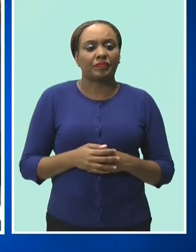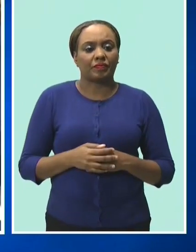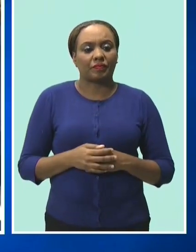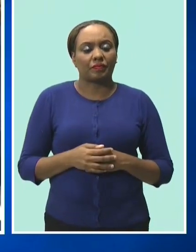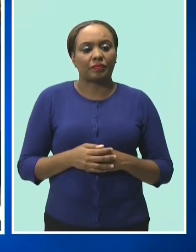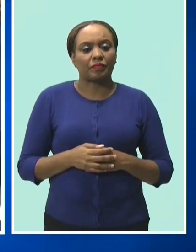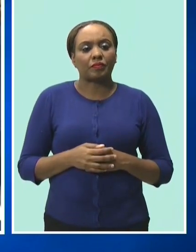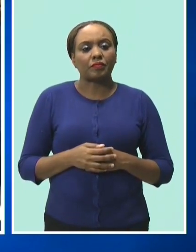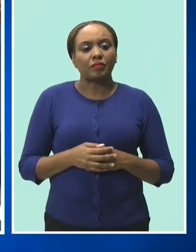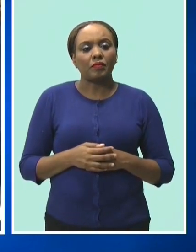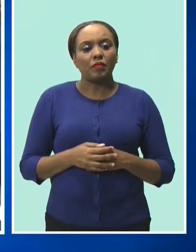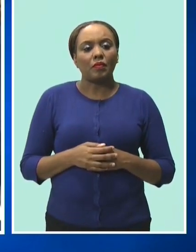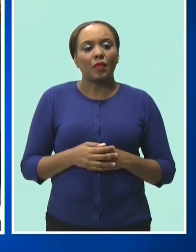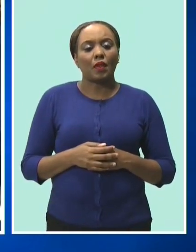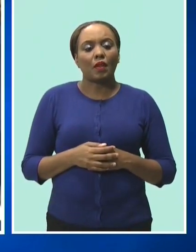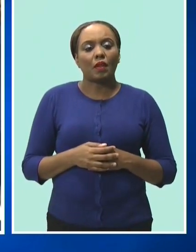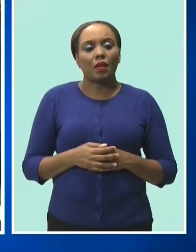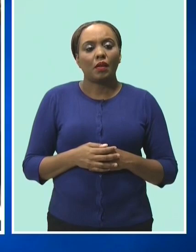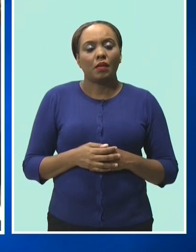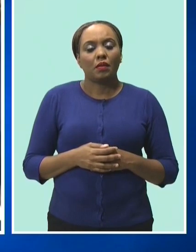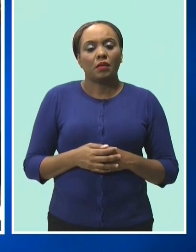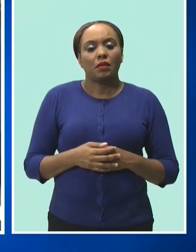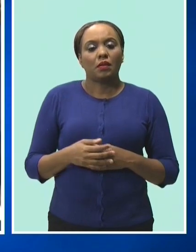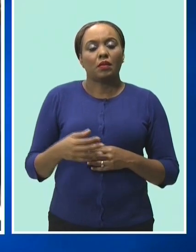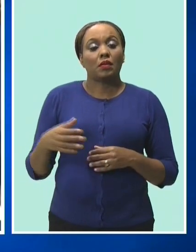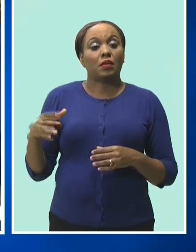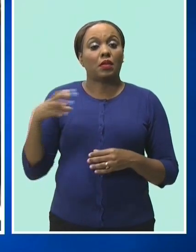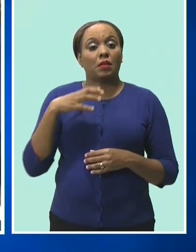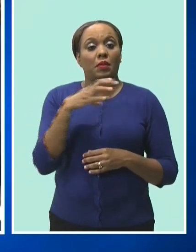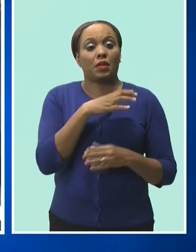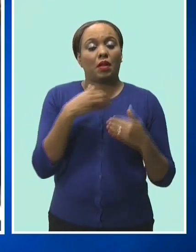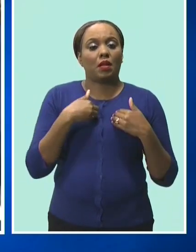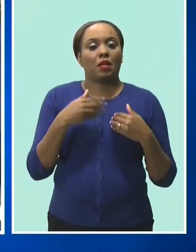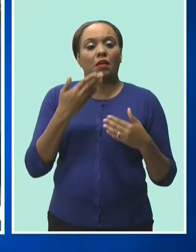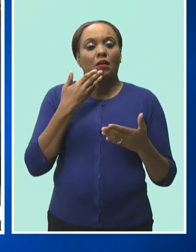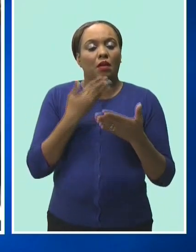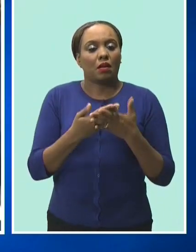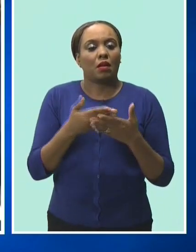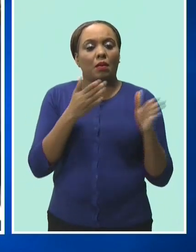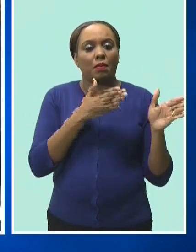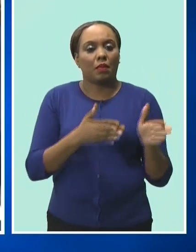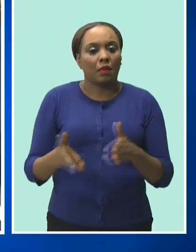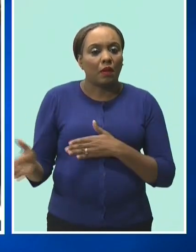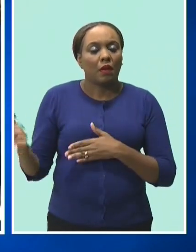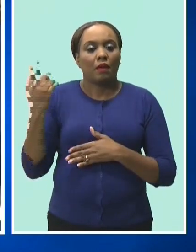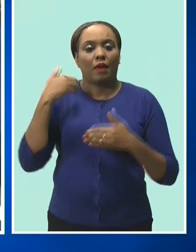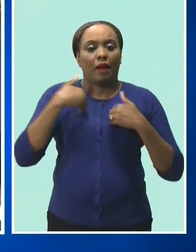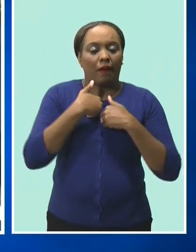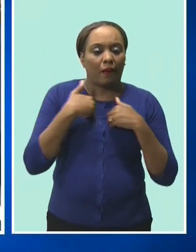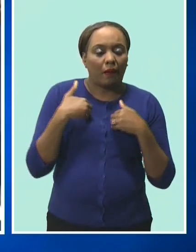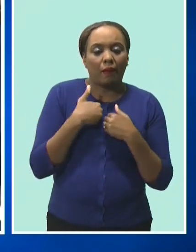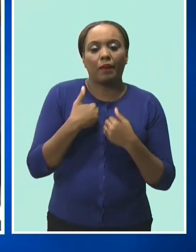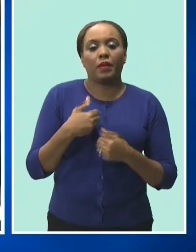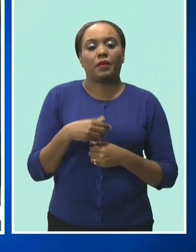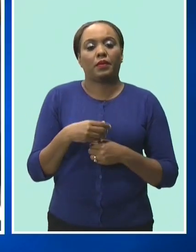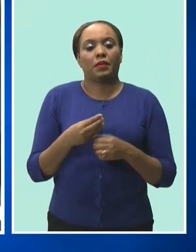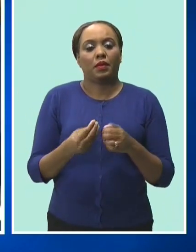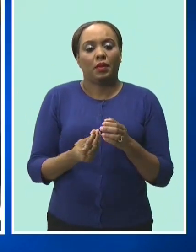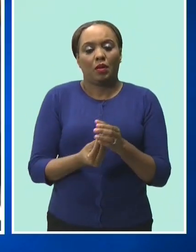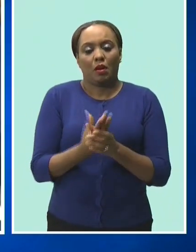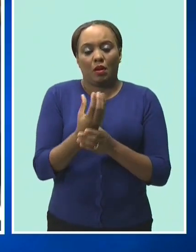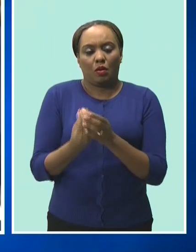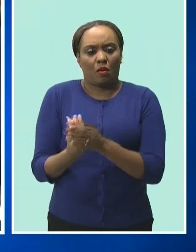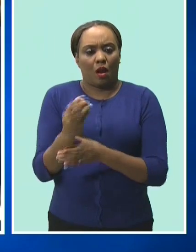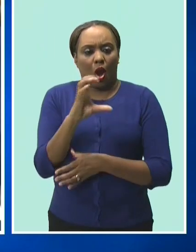they had a clear plan across livestock and crops, 7 key areas that would save